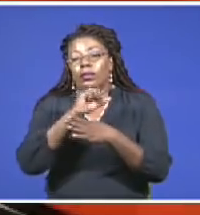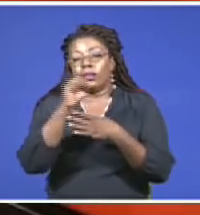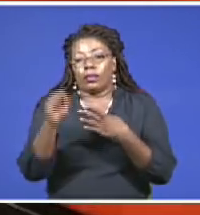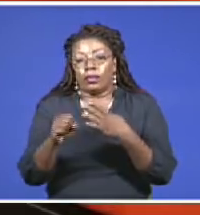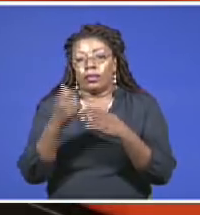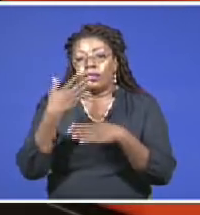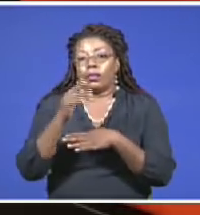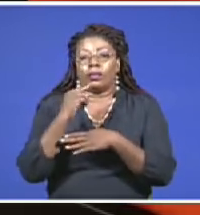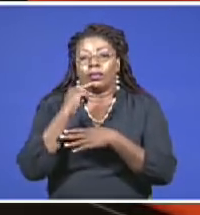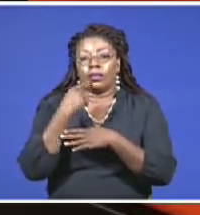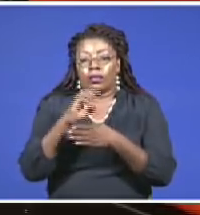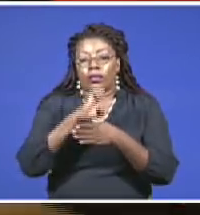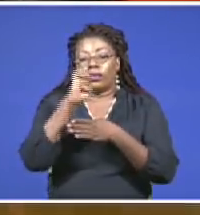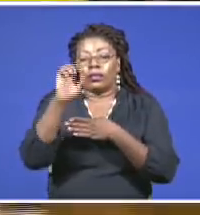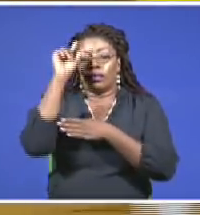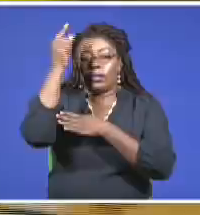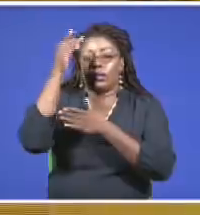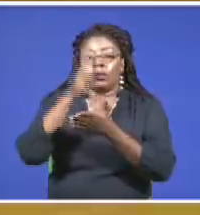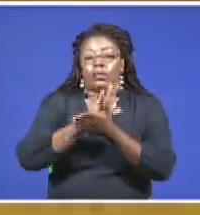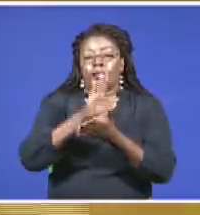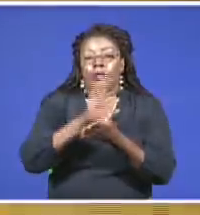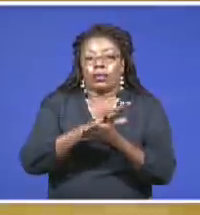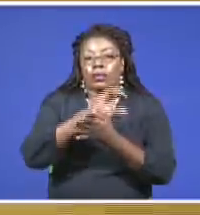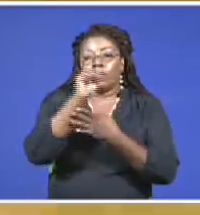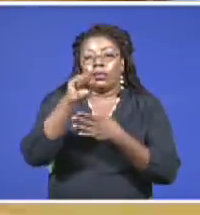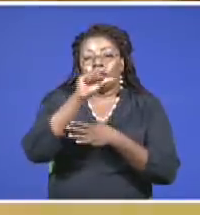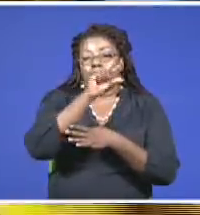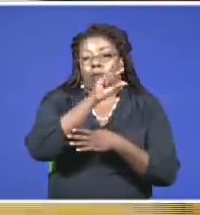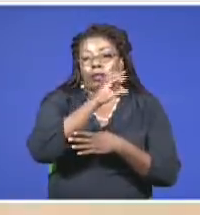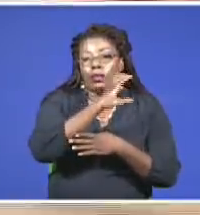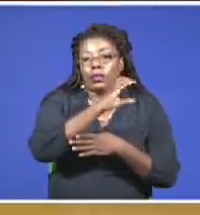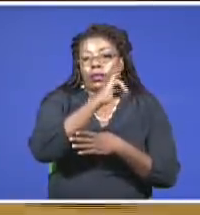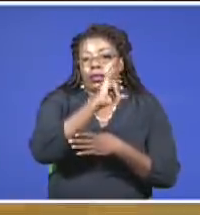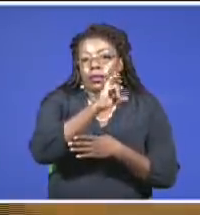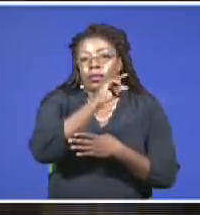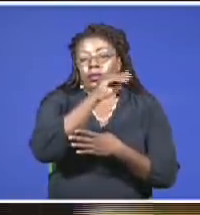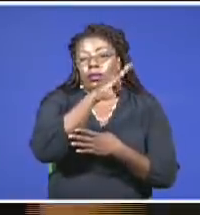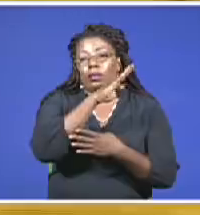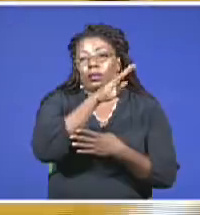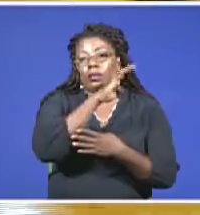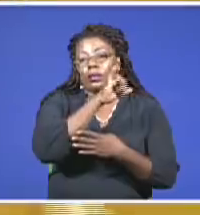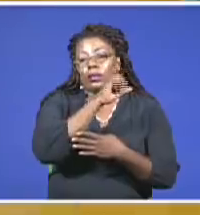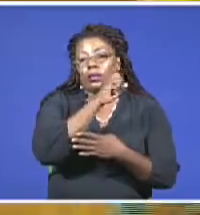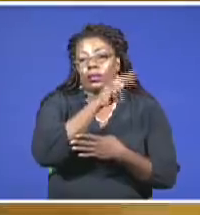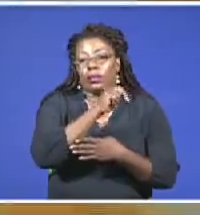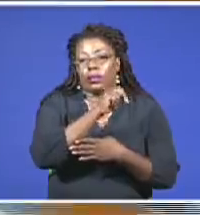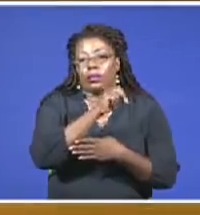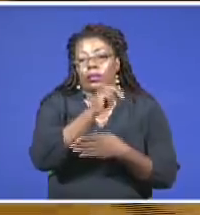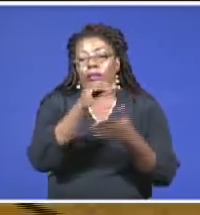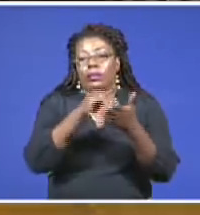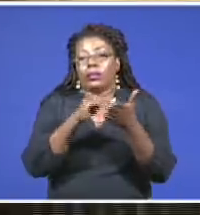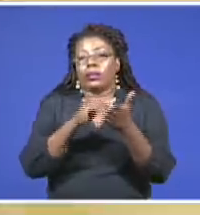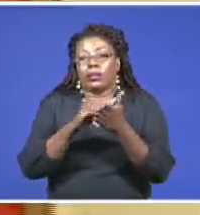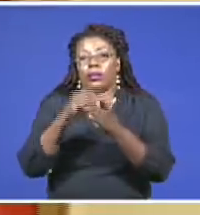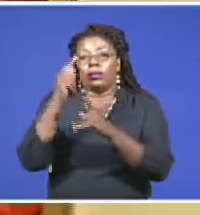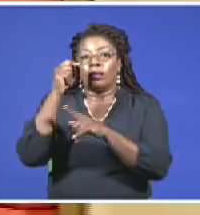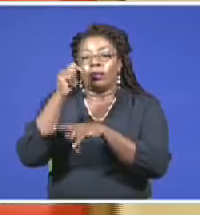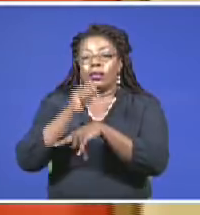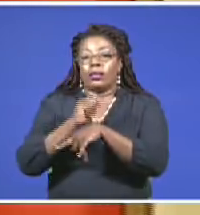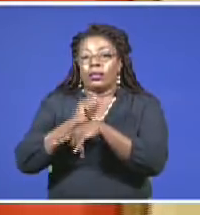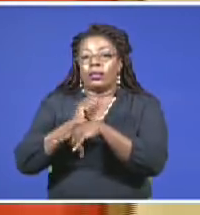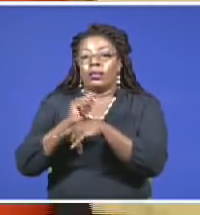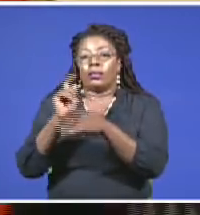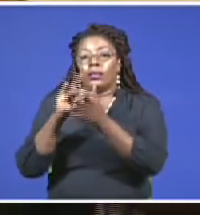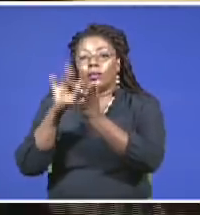After a disappointing end to the government school season, the C.I. Gibson Rattlers got all they could handle from the Temple Christian Sons, but down